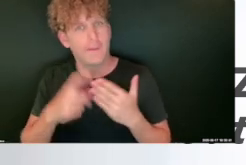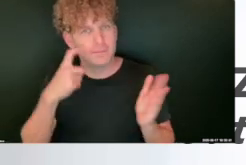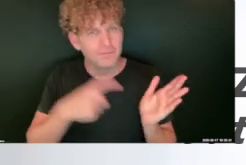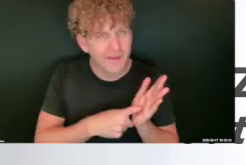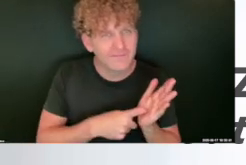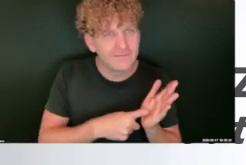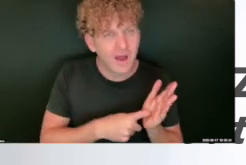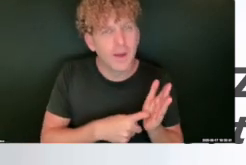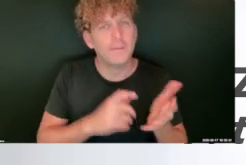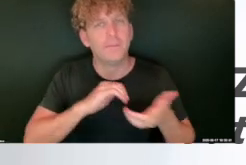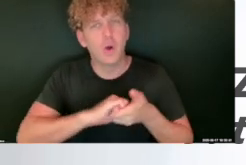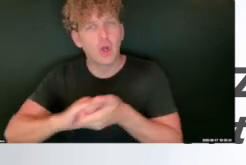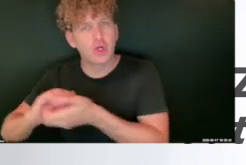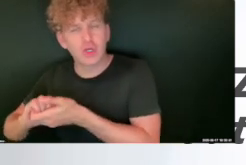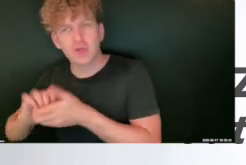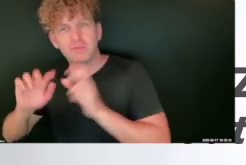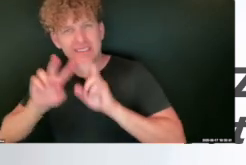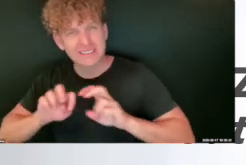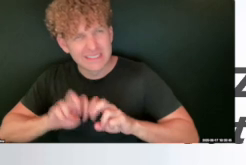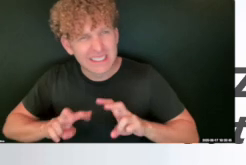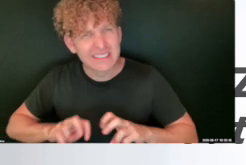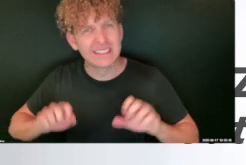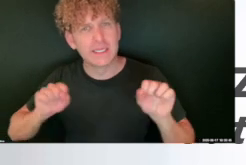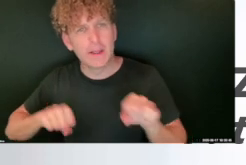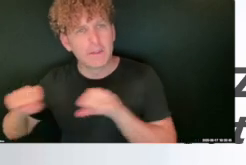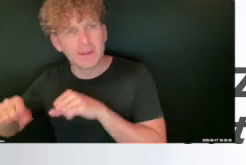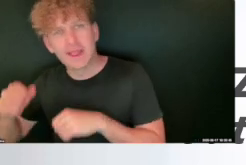Pathway benefits, providing hands-on learning